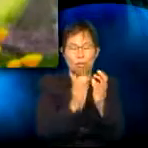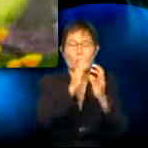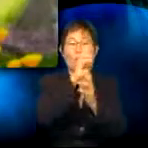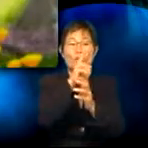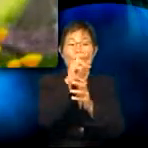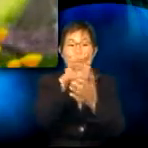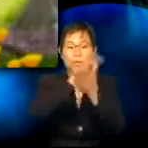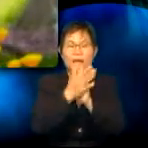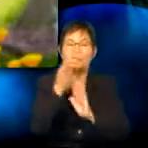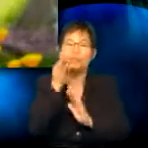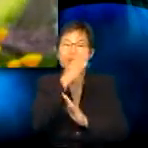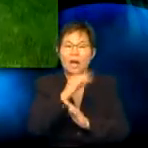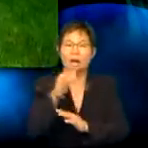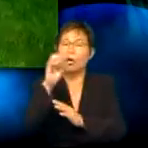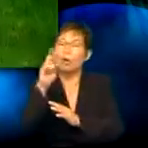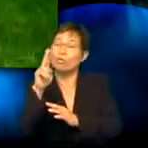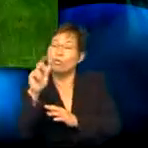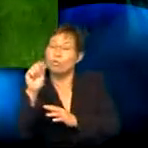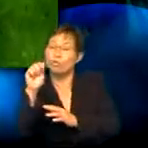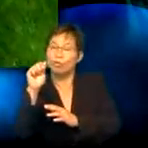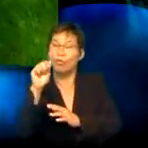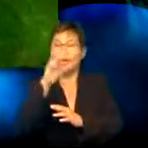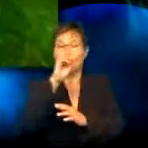ovule becomes the seed.